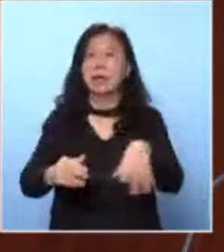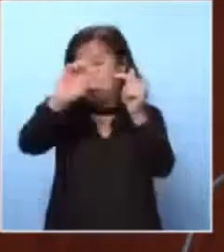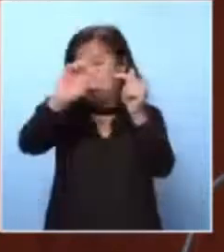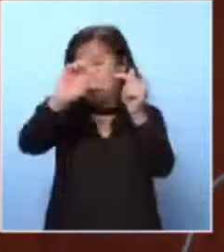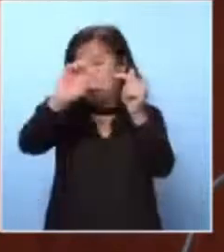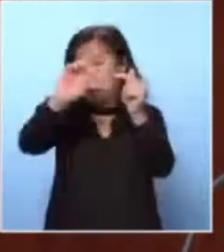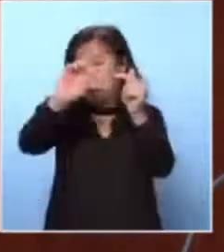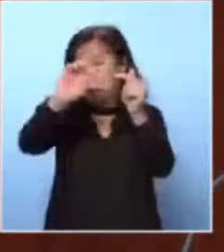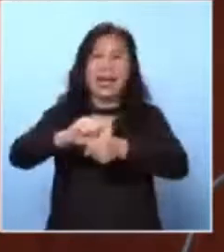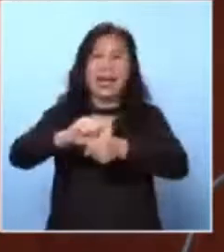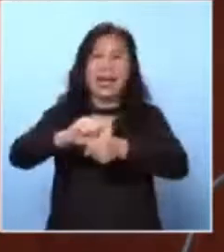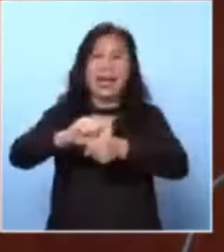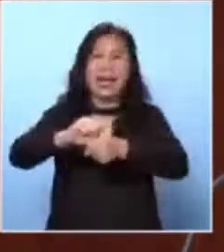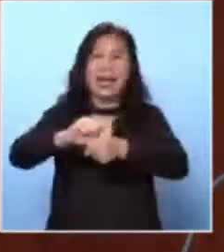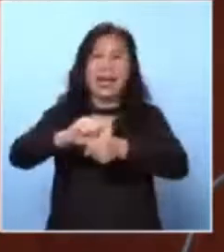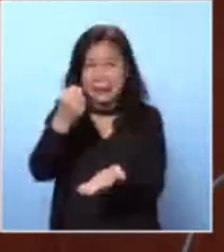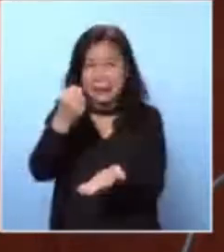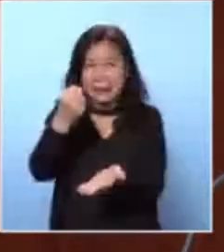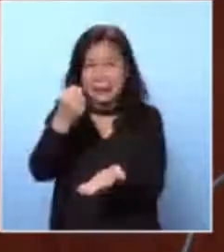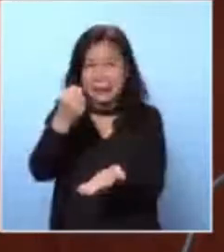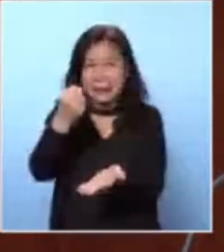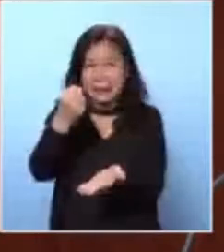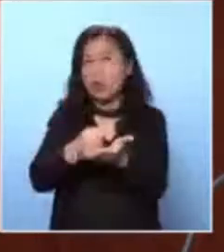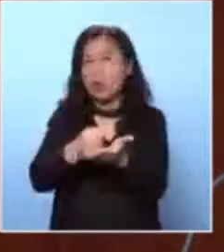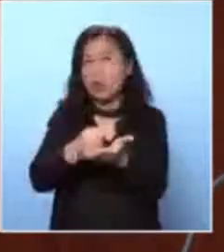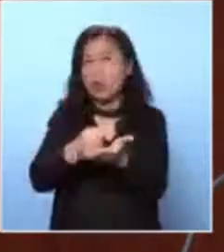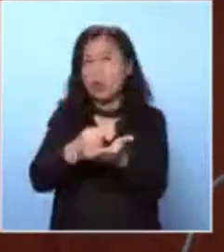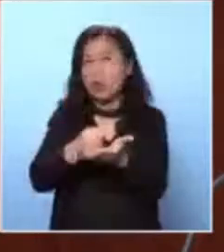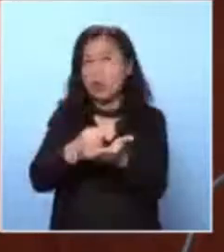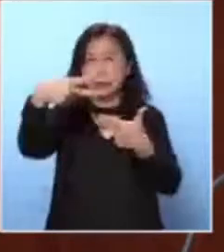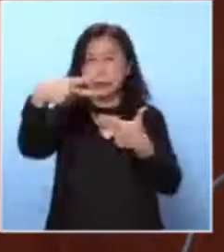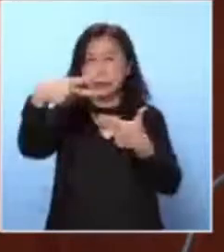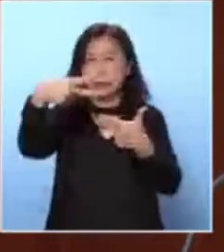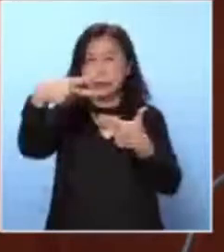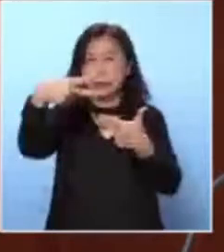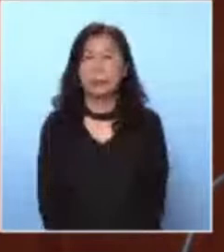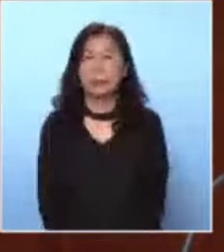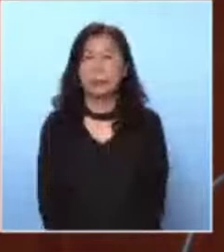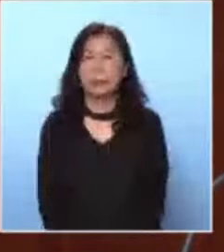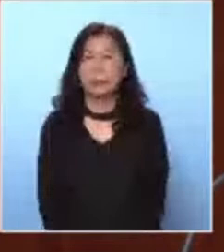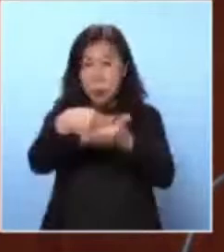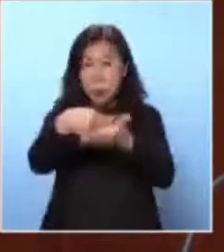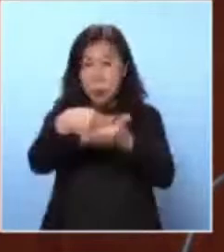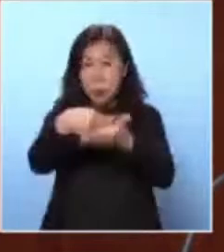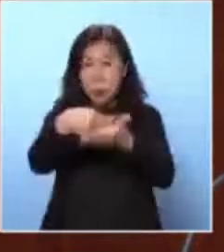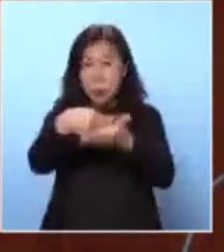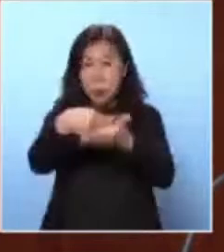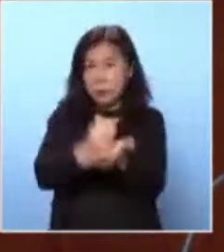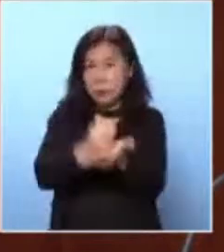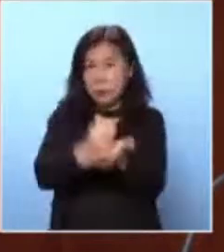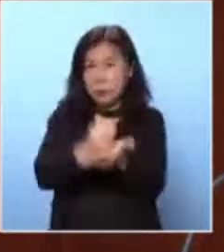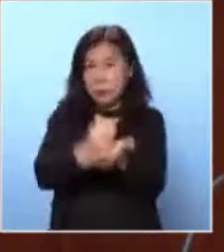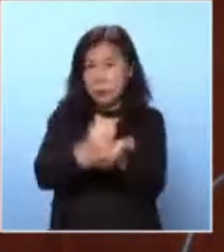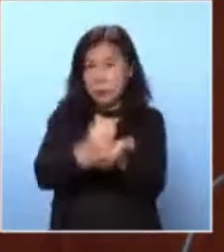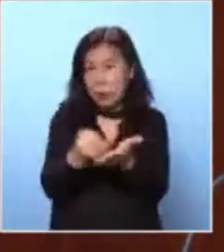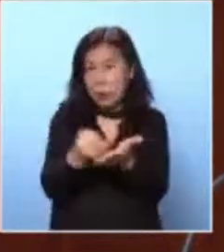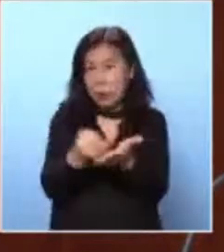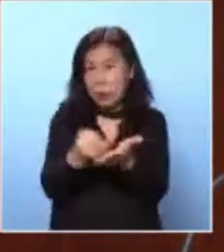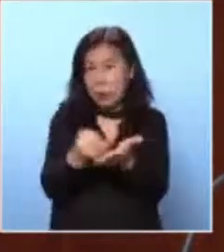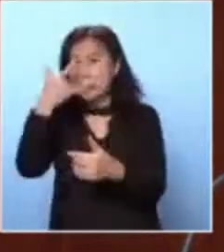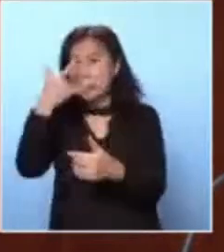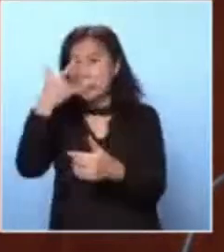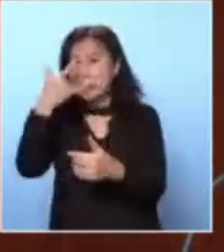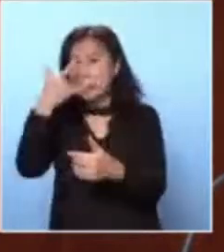amounts to 10% of the property price. 2. reduce the respective rates of the buyer stamp